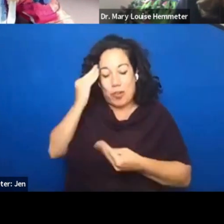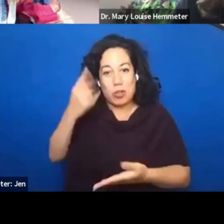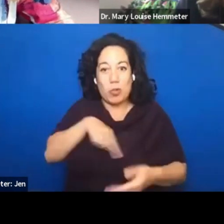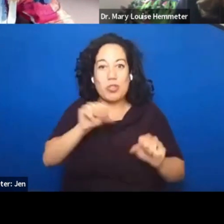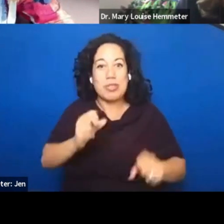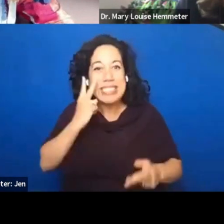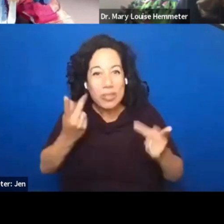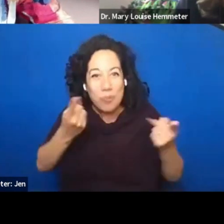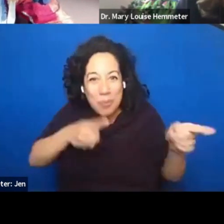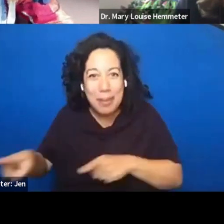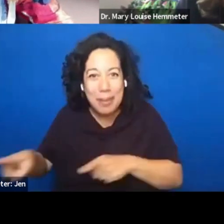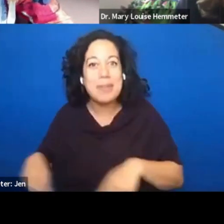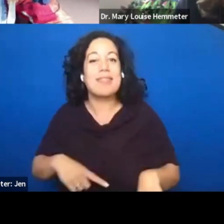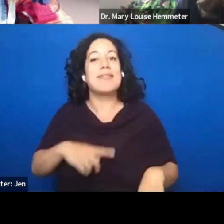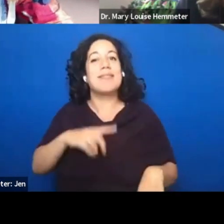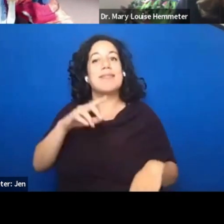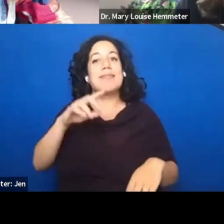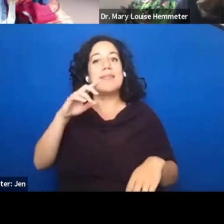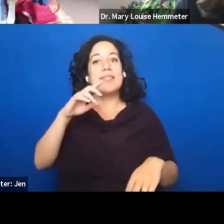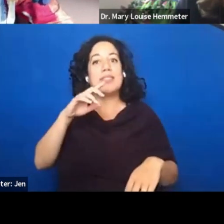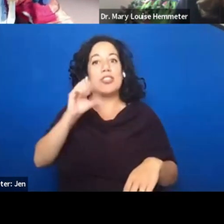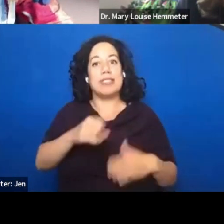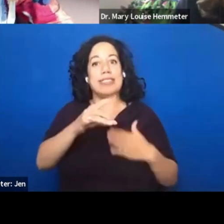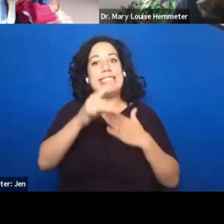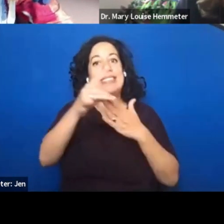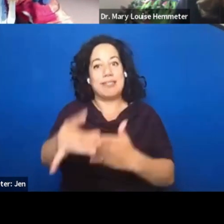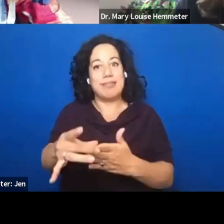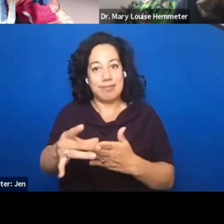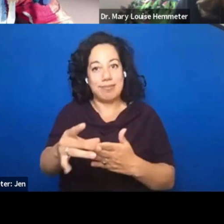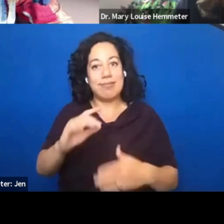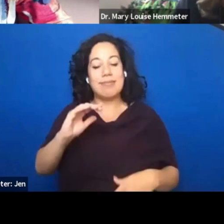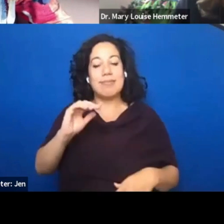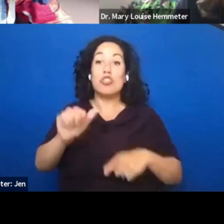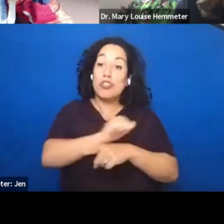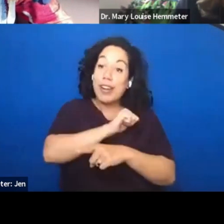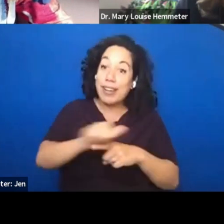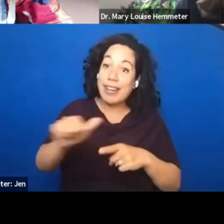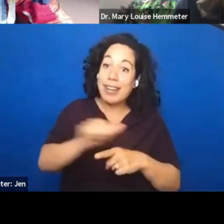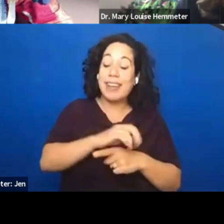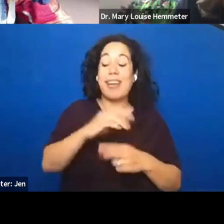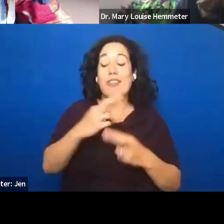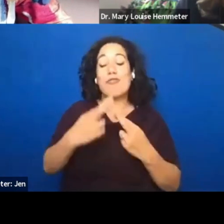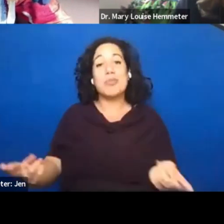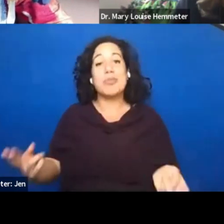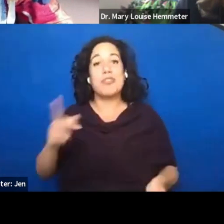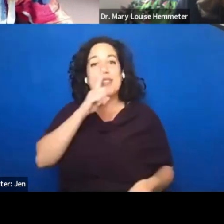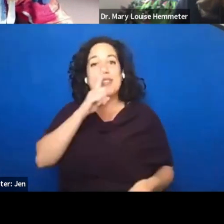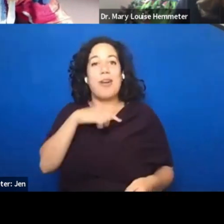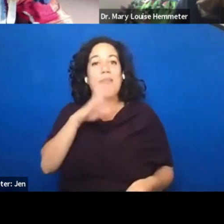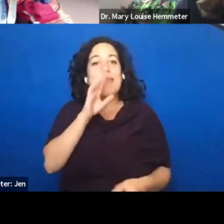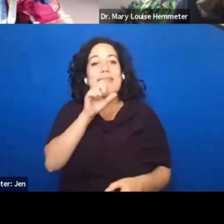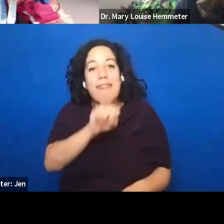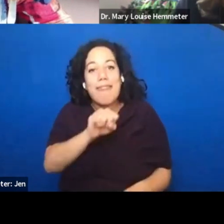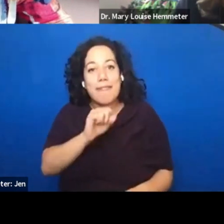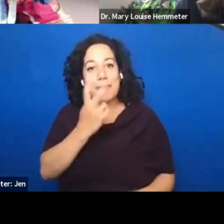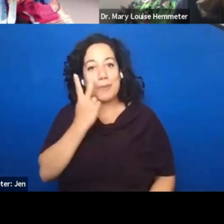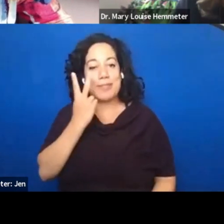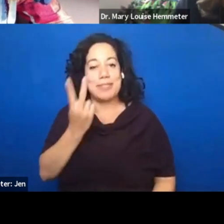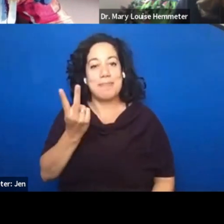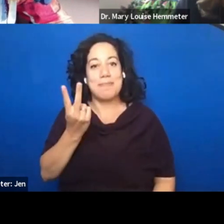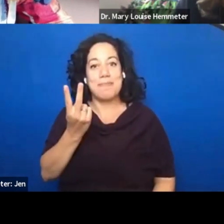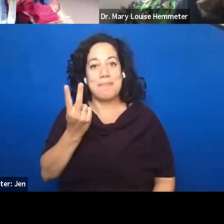happening that could inform and drive training and resources. So I would love to see